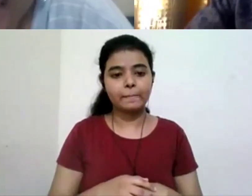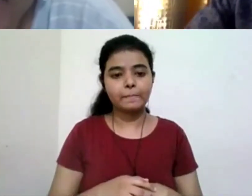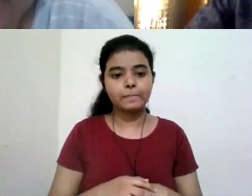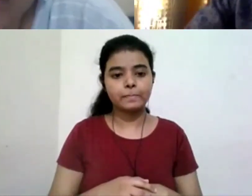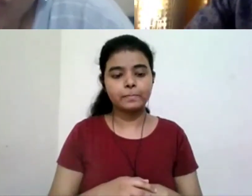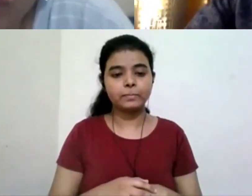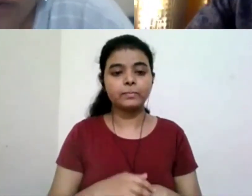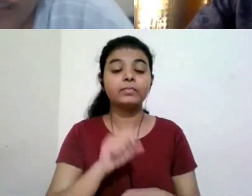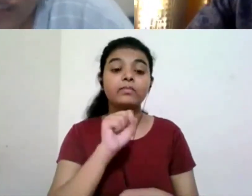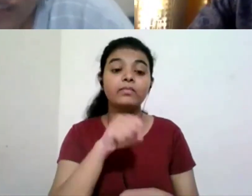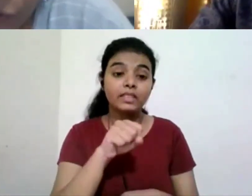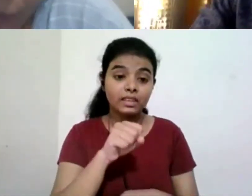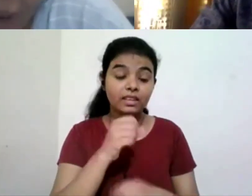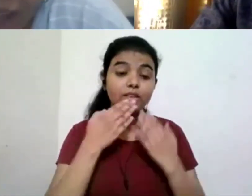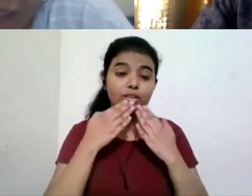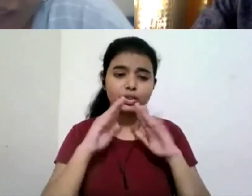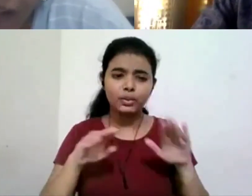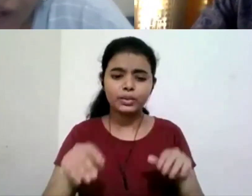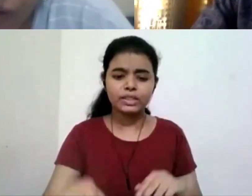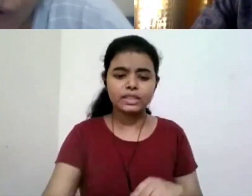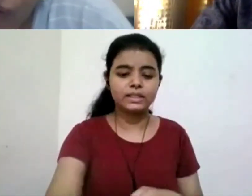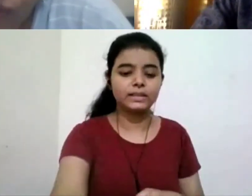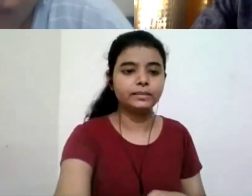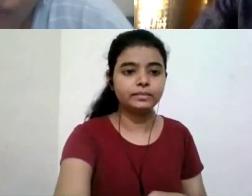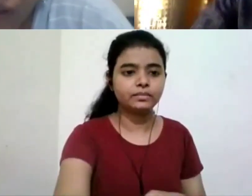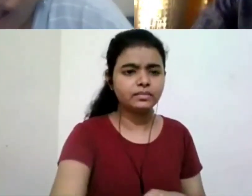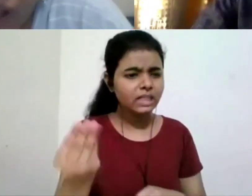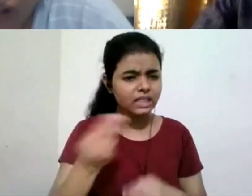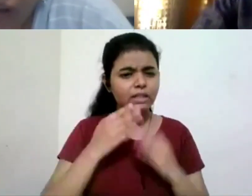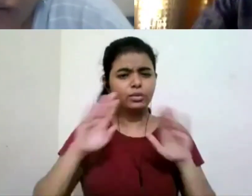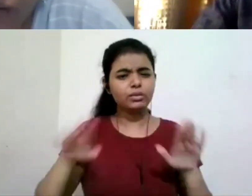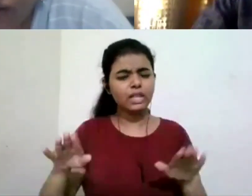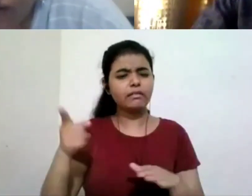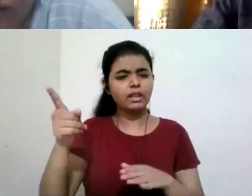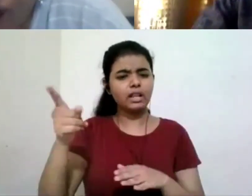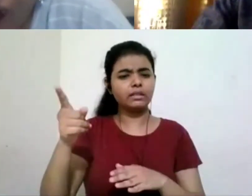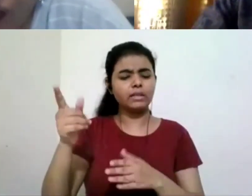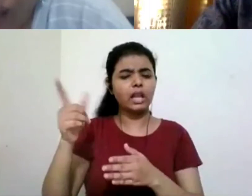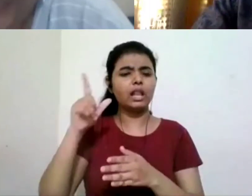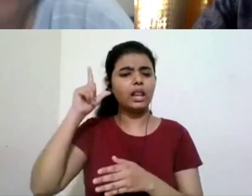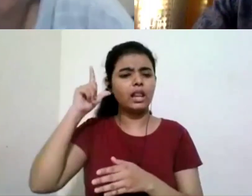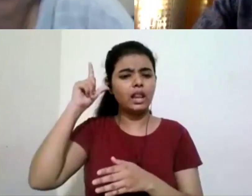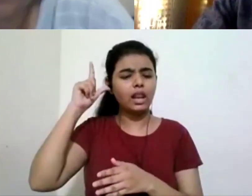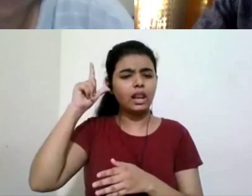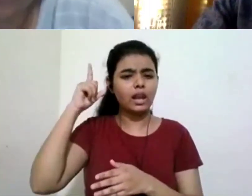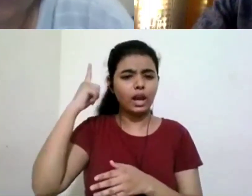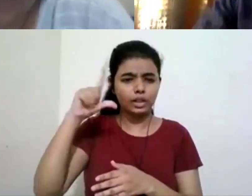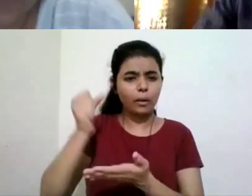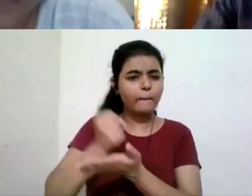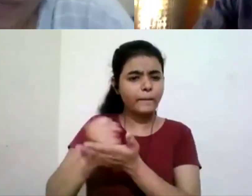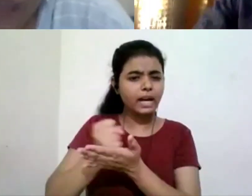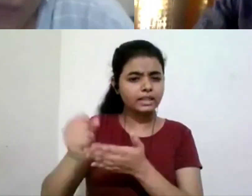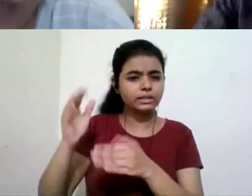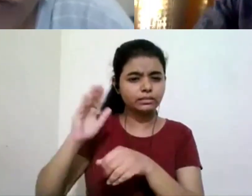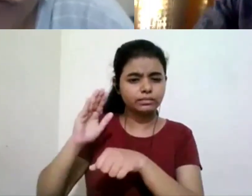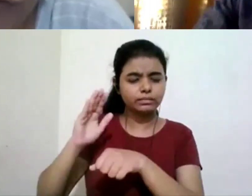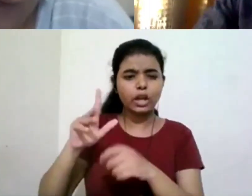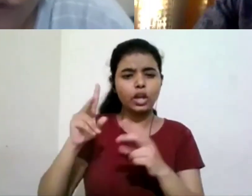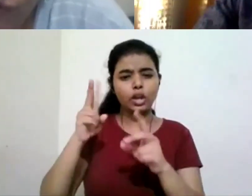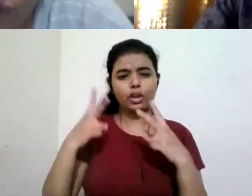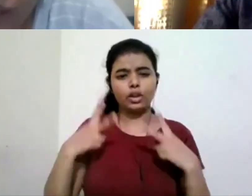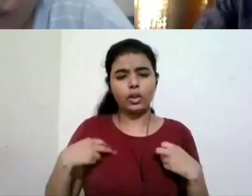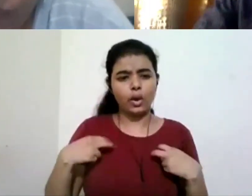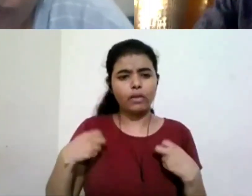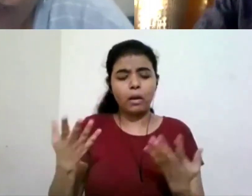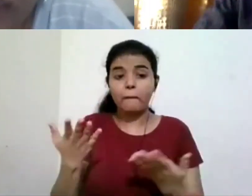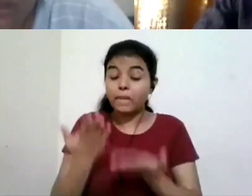I have a student sort of practicing in Lucknow, Sameer. I can, at least if he becomes some kind of a fulcrum